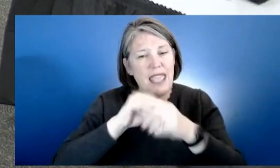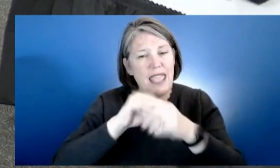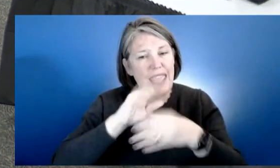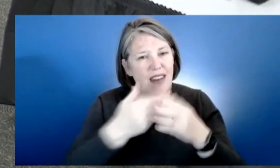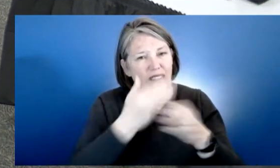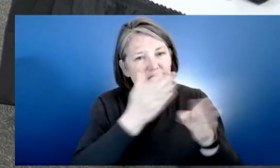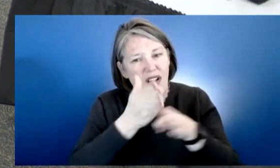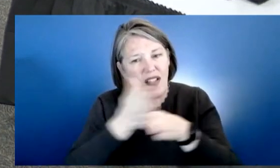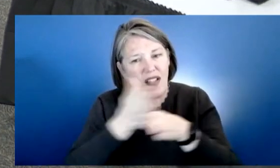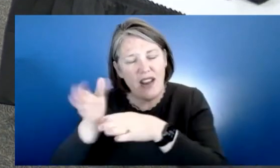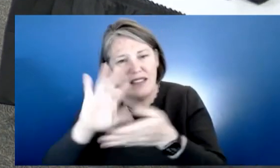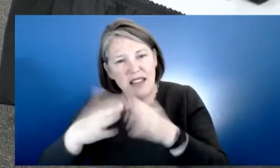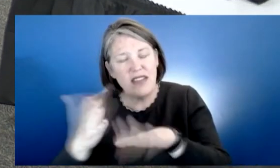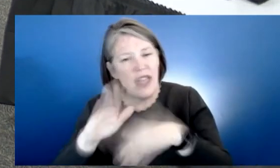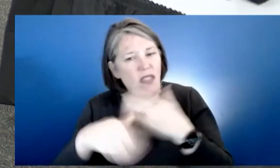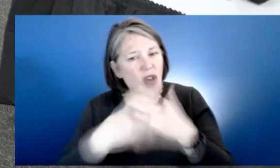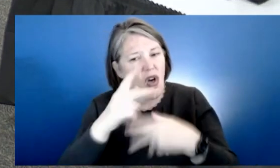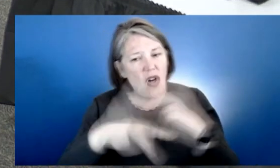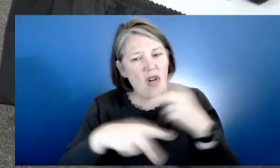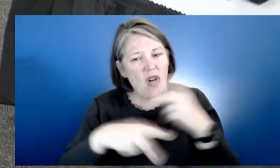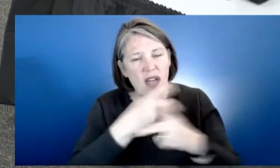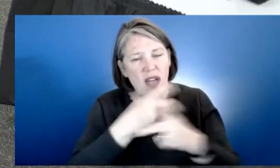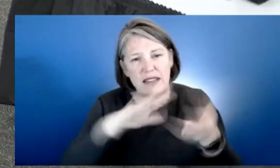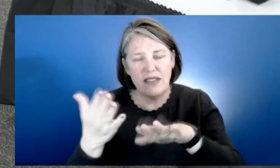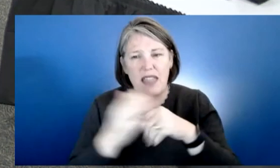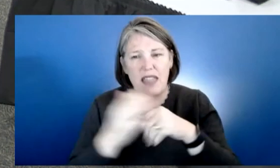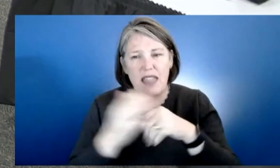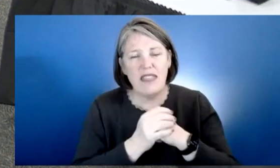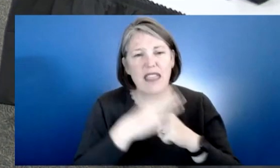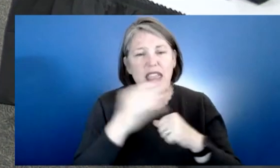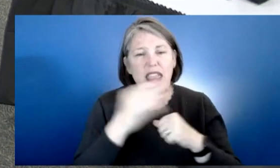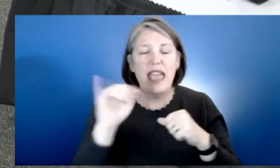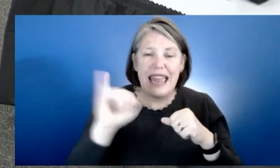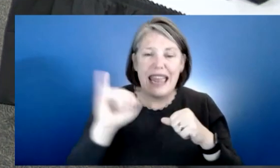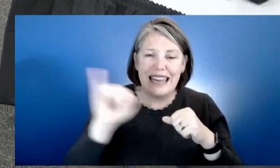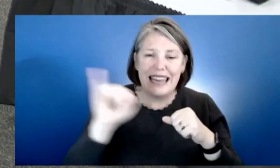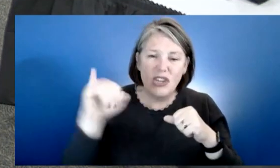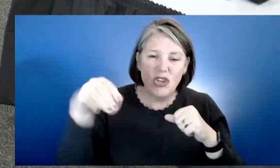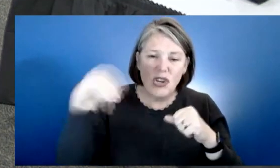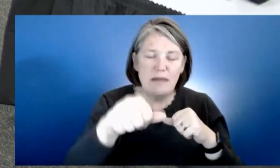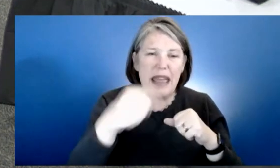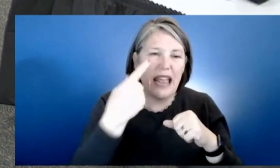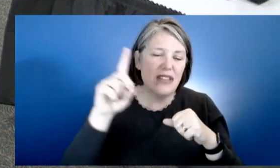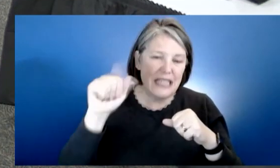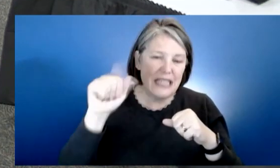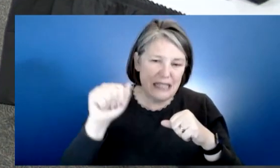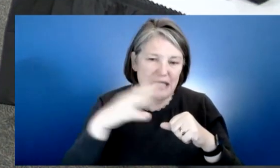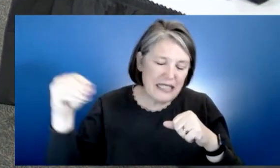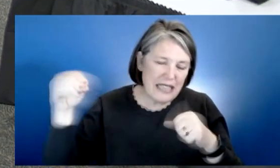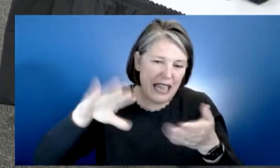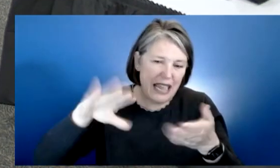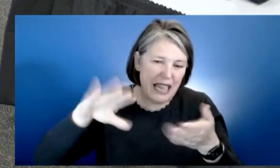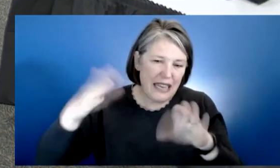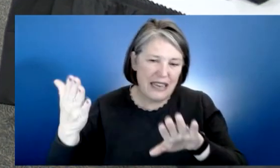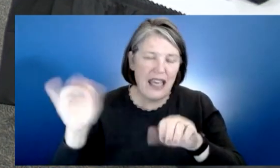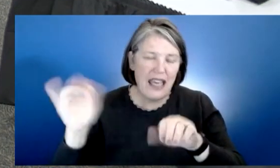of death, and insurance payouts for disabilities and death, like whole life insurance,